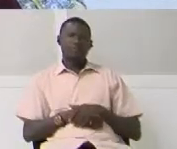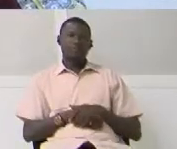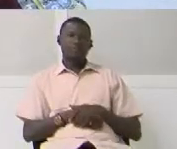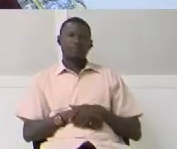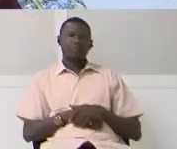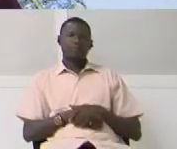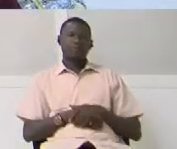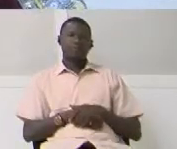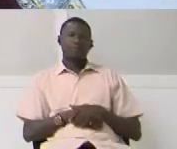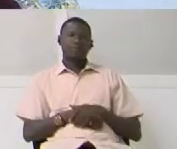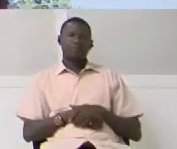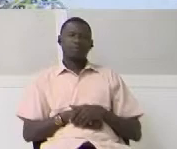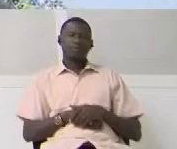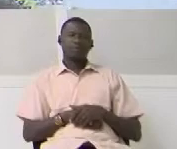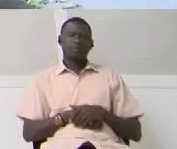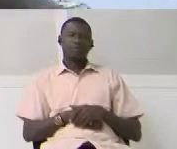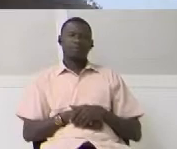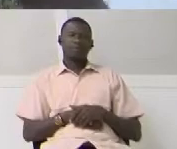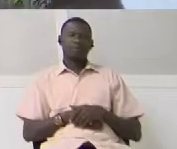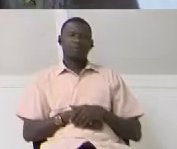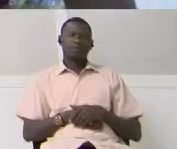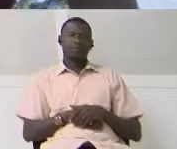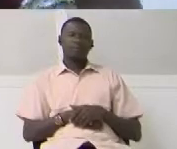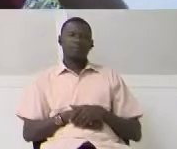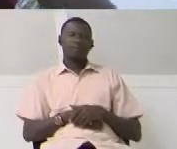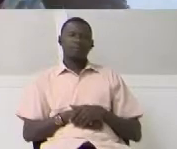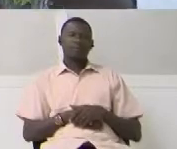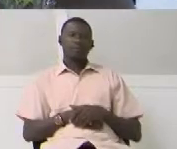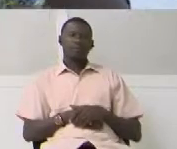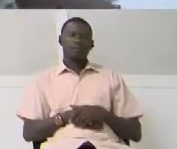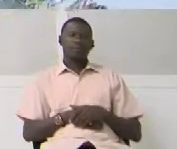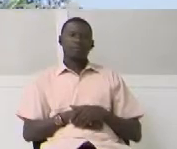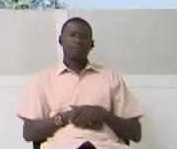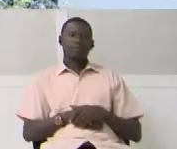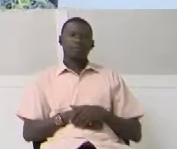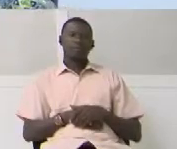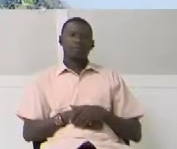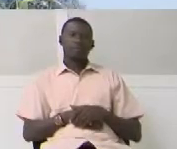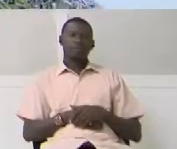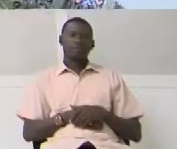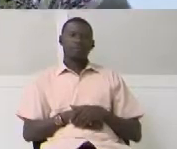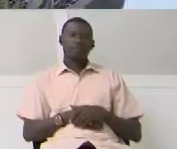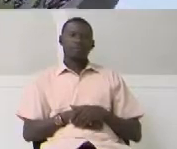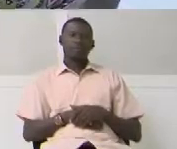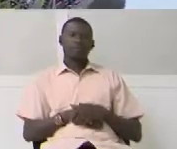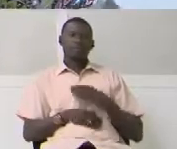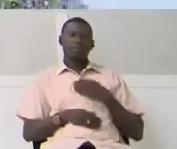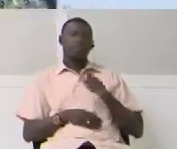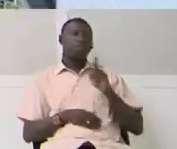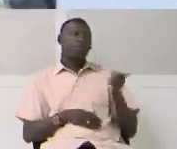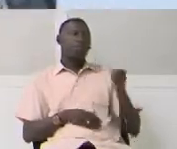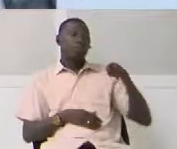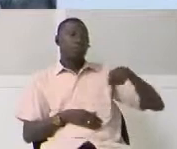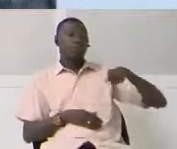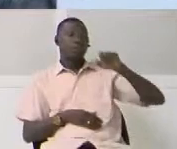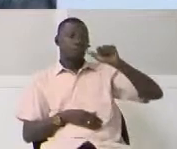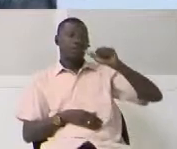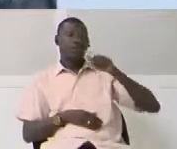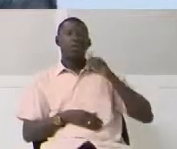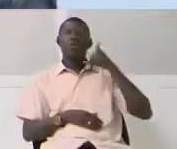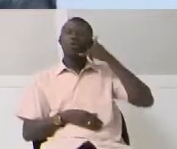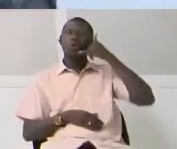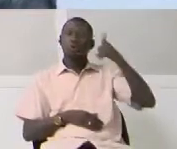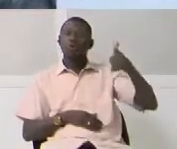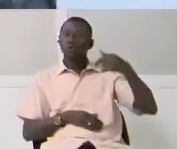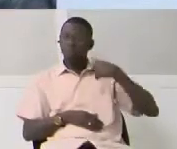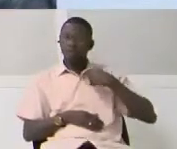len gas. Because we were tombe Tobaski or Korite, I'm not sure what happened, you know. The post authorities called me that